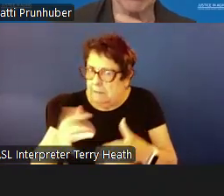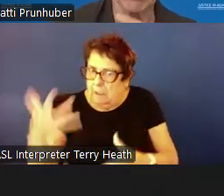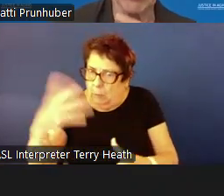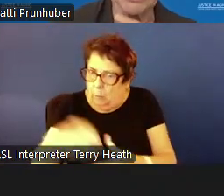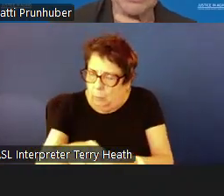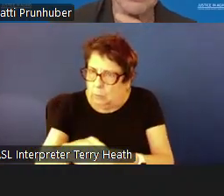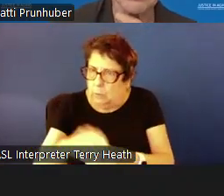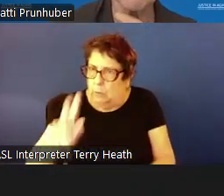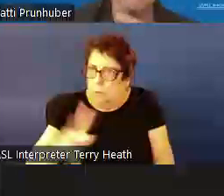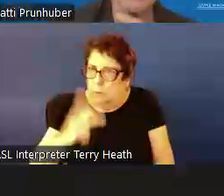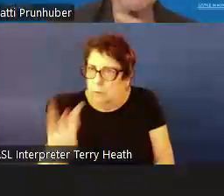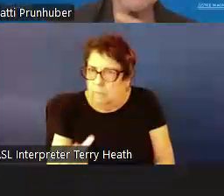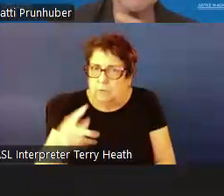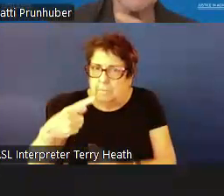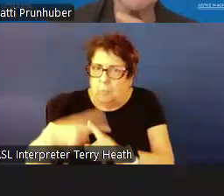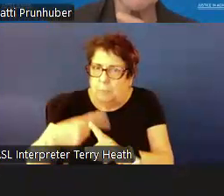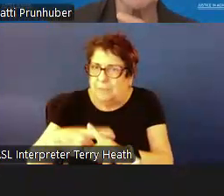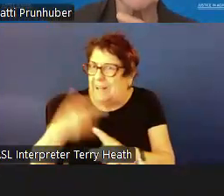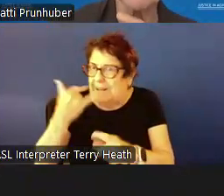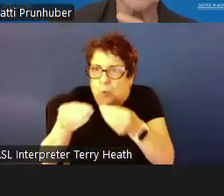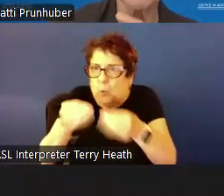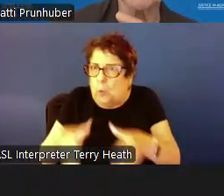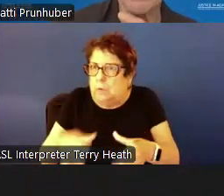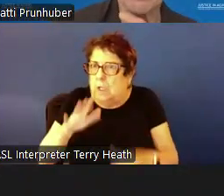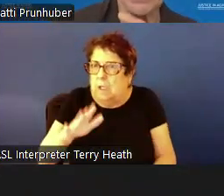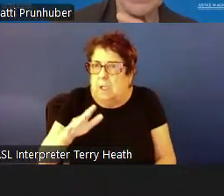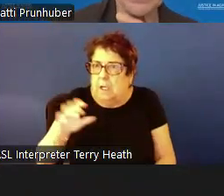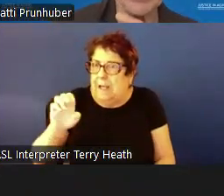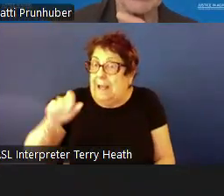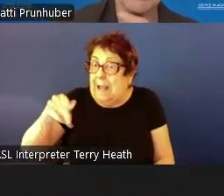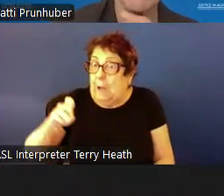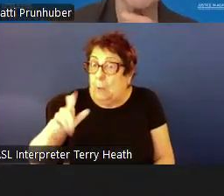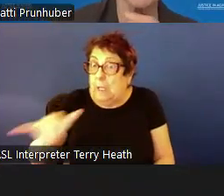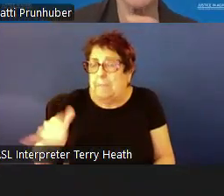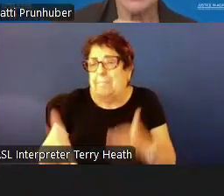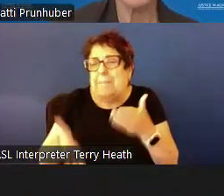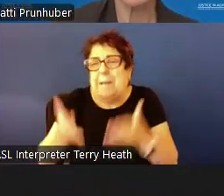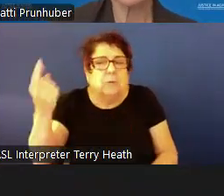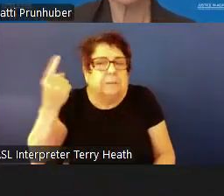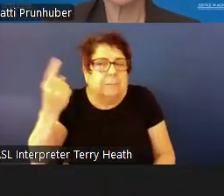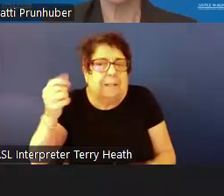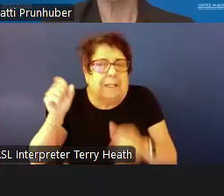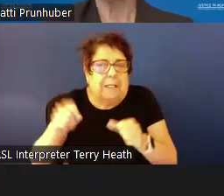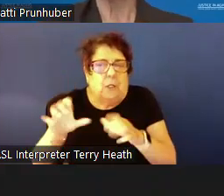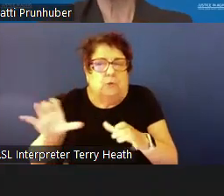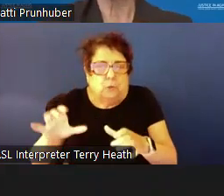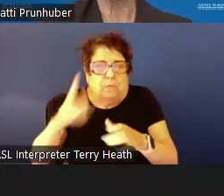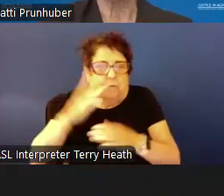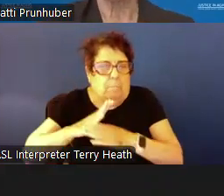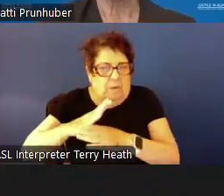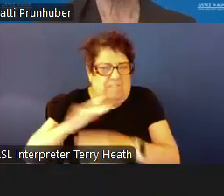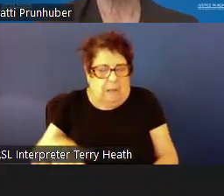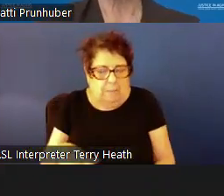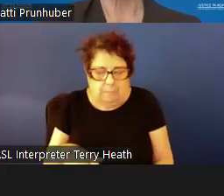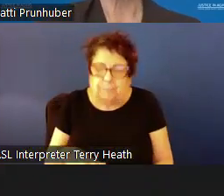their homes, there may be something that can be done to prevent that. I mentioned tax liens. There's new